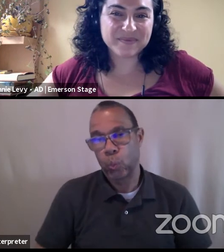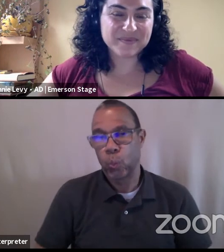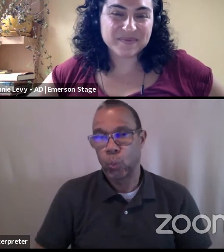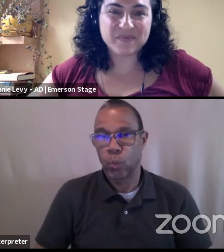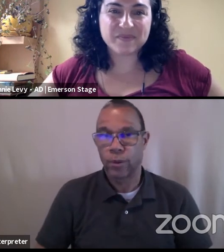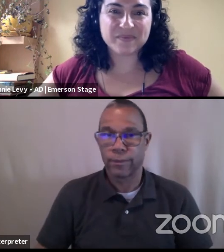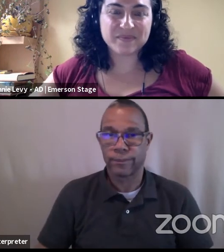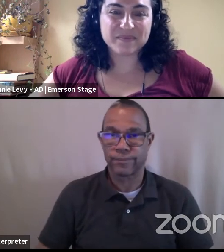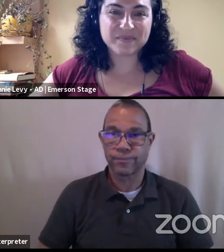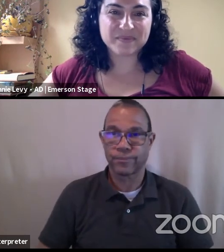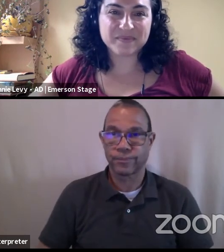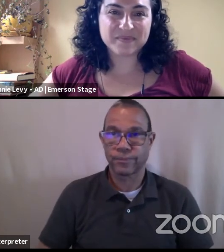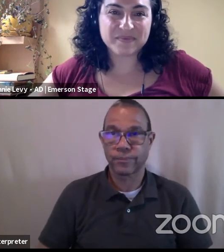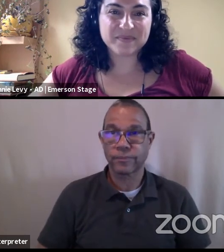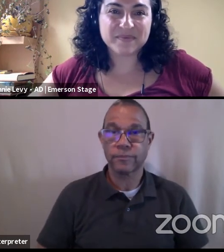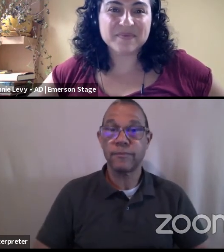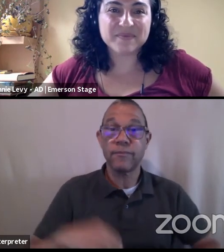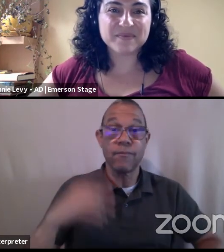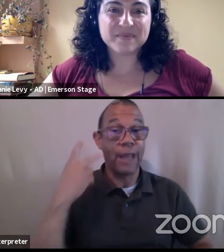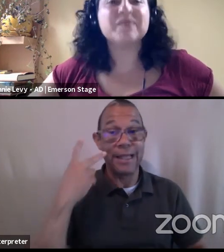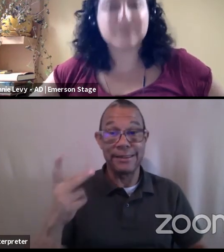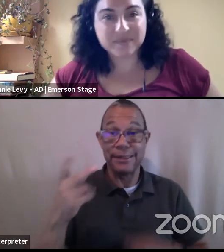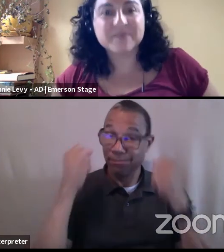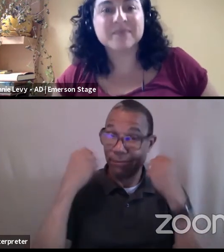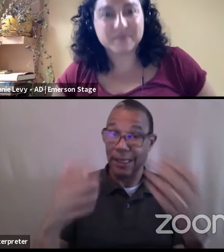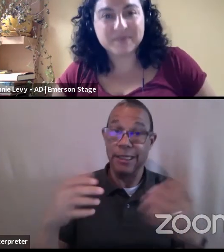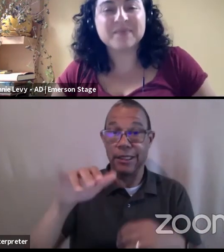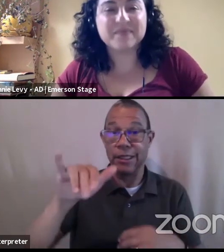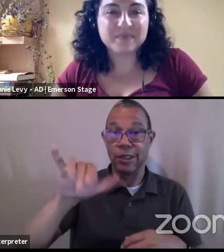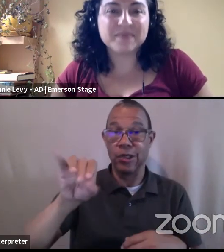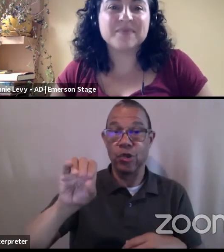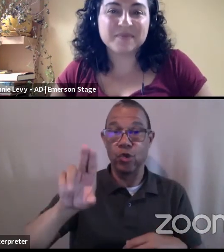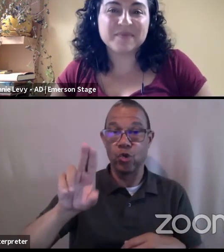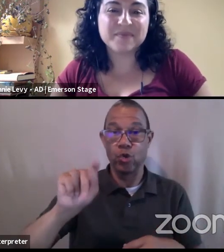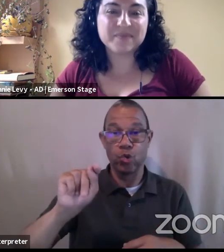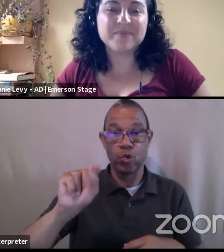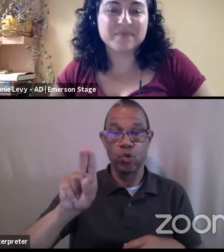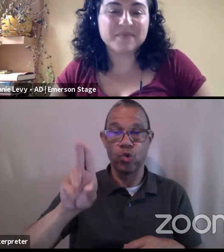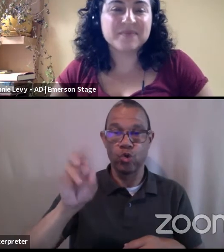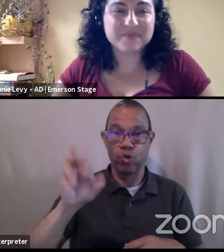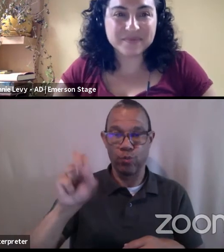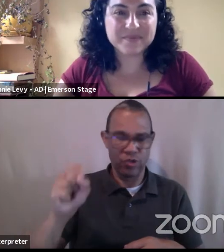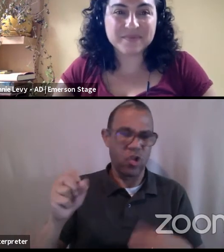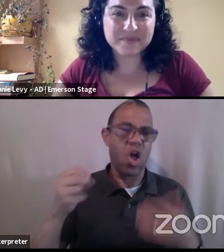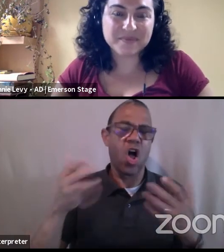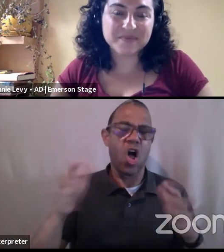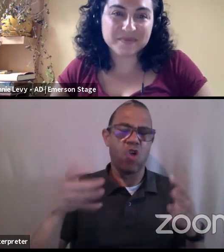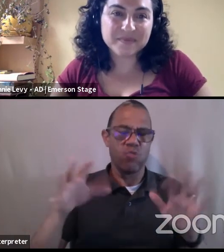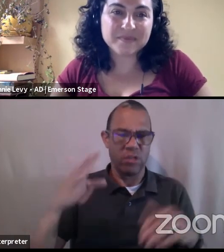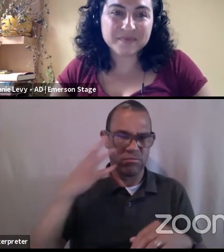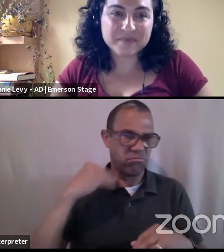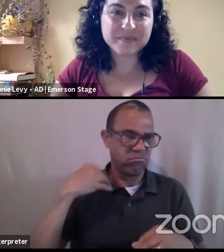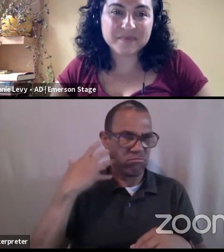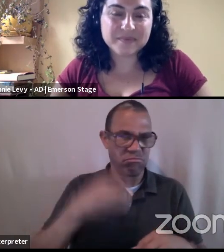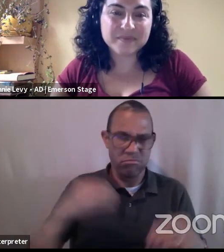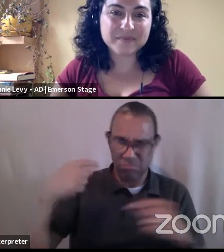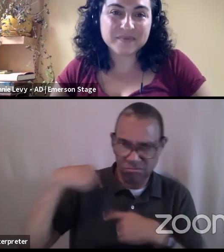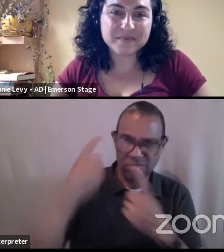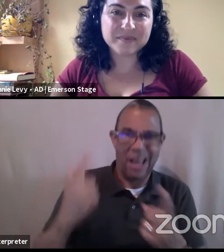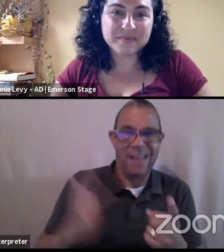know a lot of youtubers have already gone much you know passed through this because they do their live uh feeds and live uh things